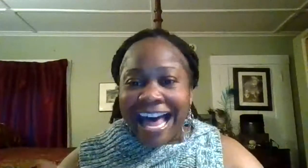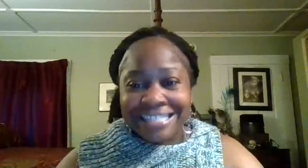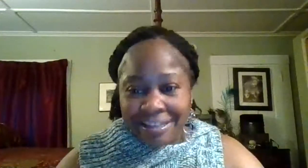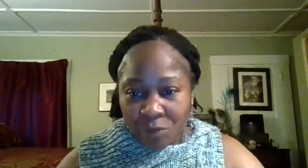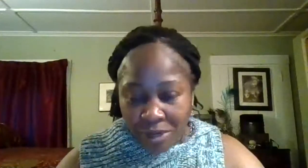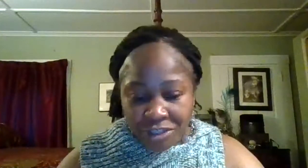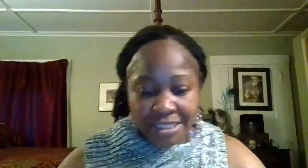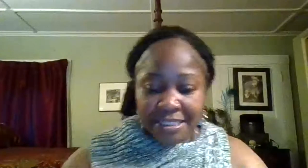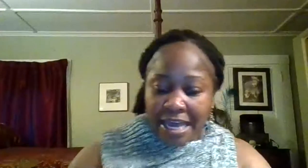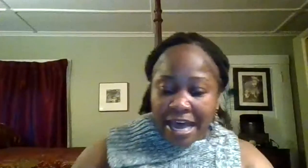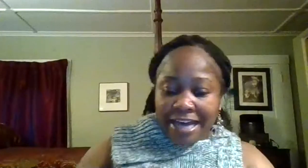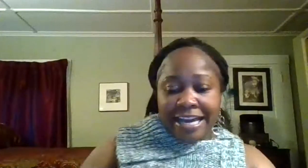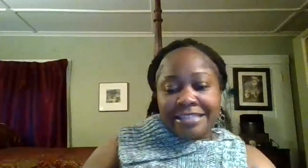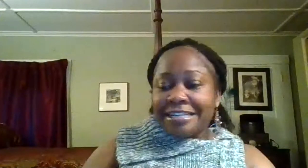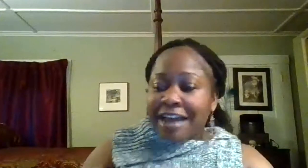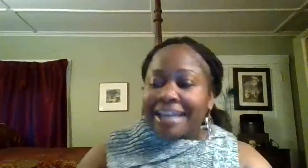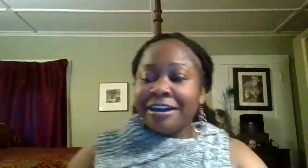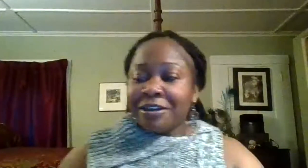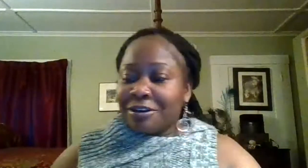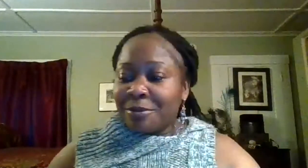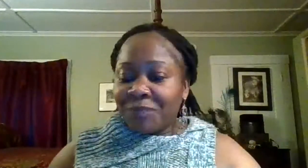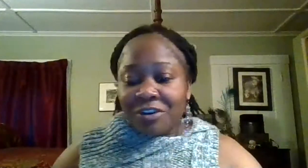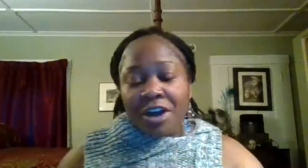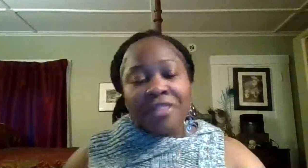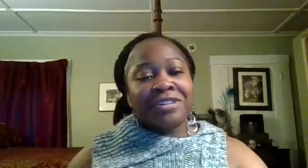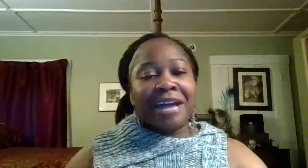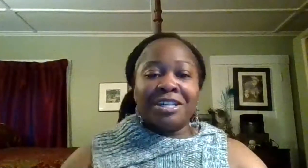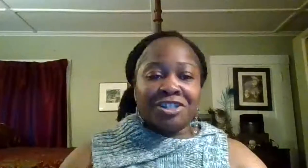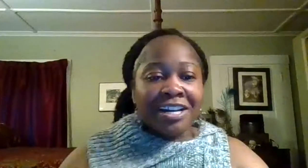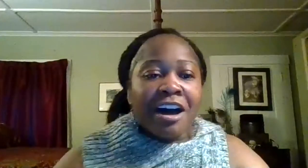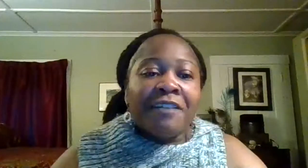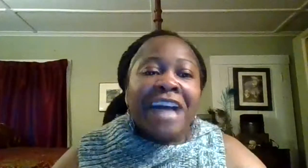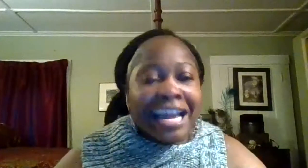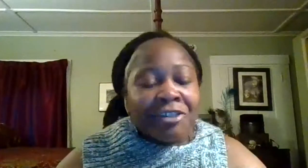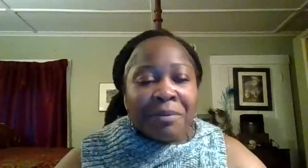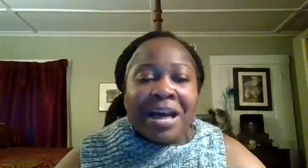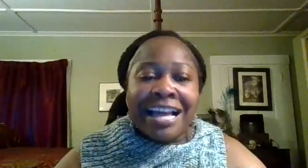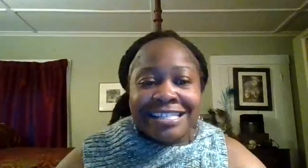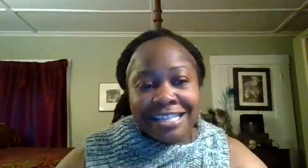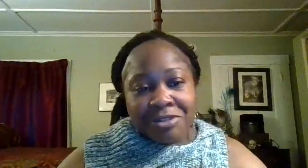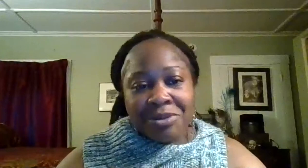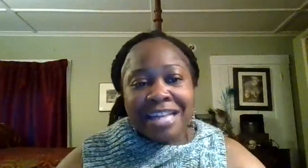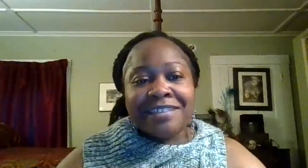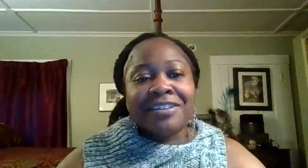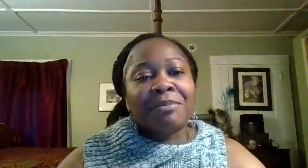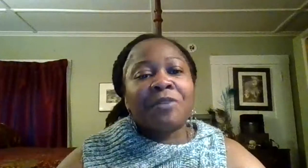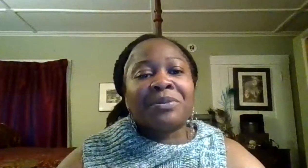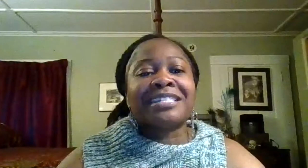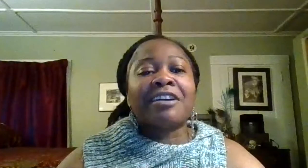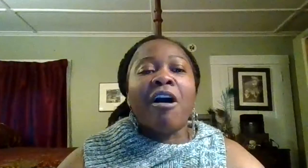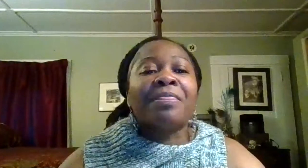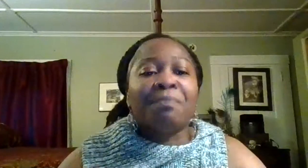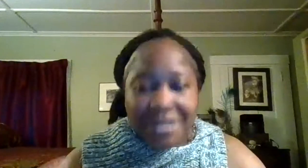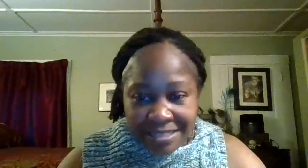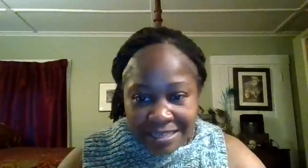to ask them questions. Again, tonight, another dimension of kind of going behind the scenes of creativity, but